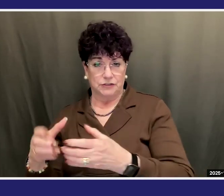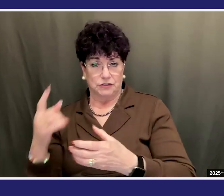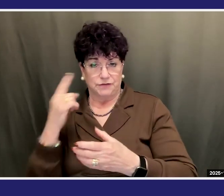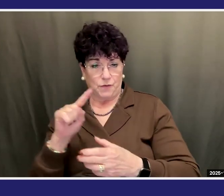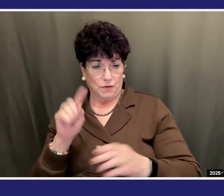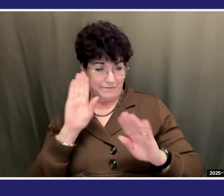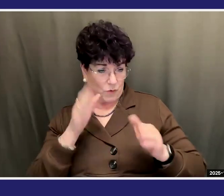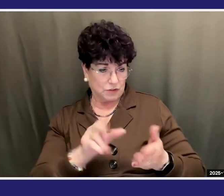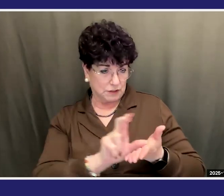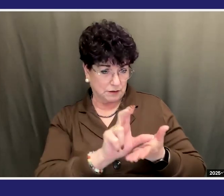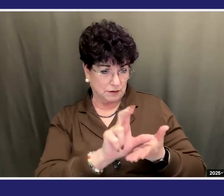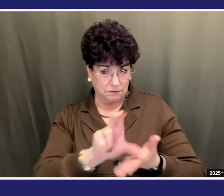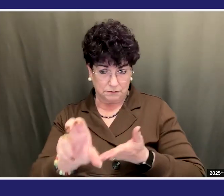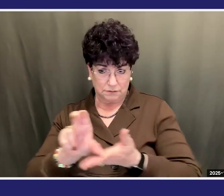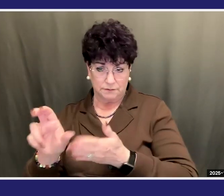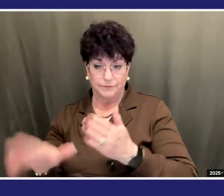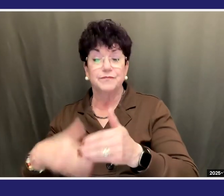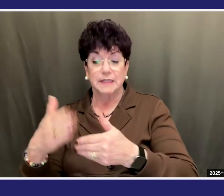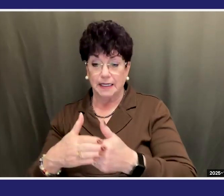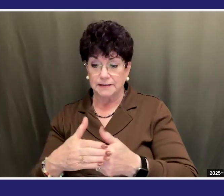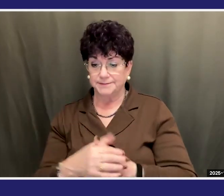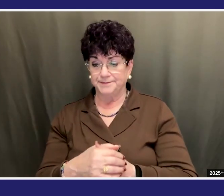investment. Next slide, please.